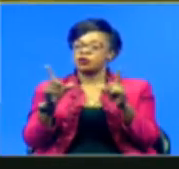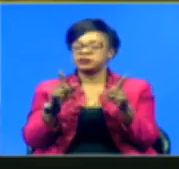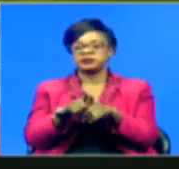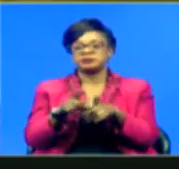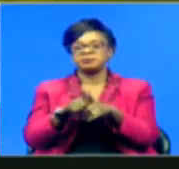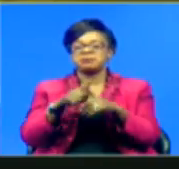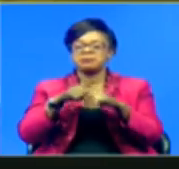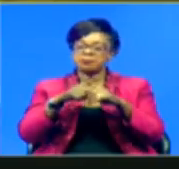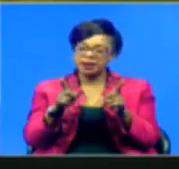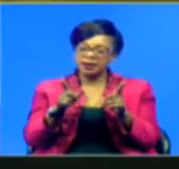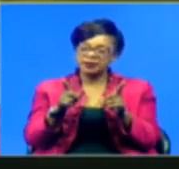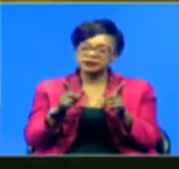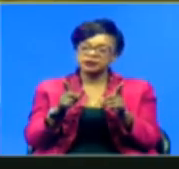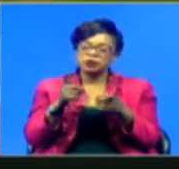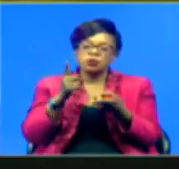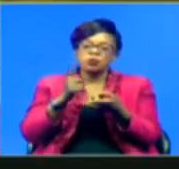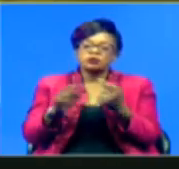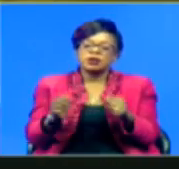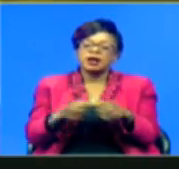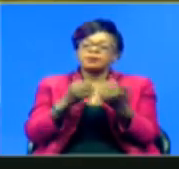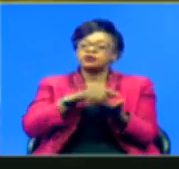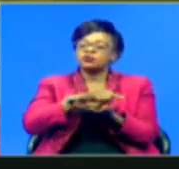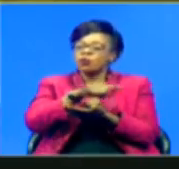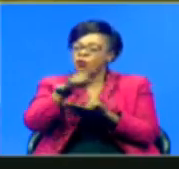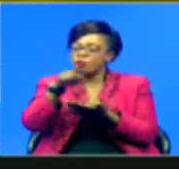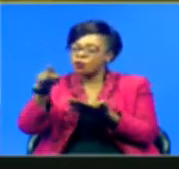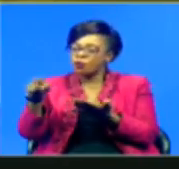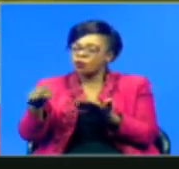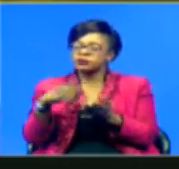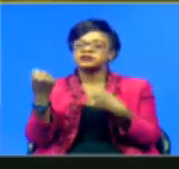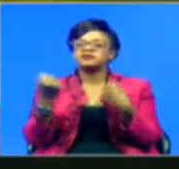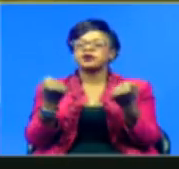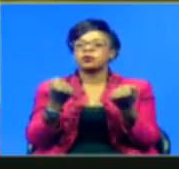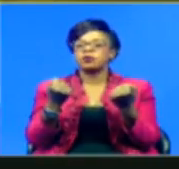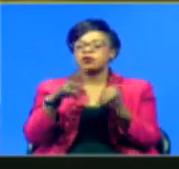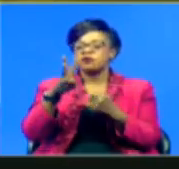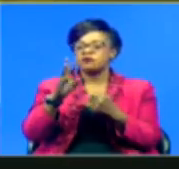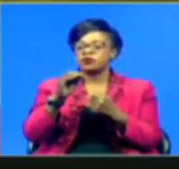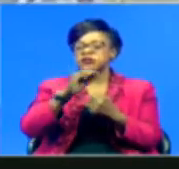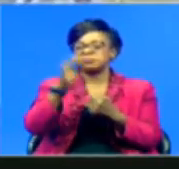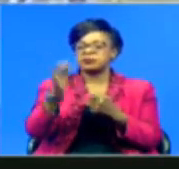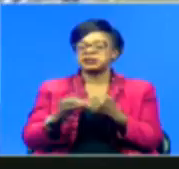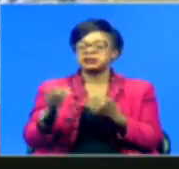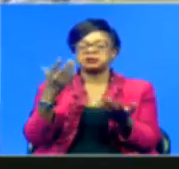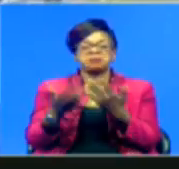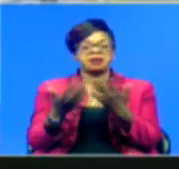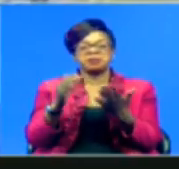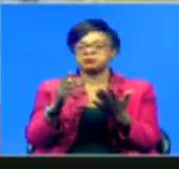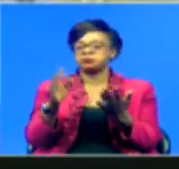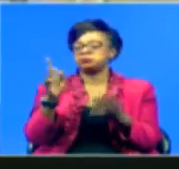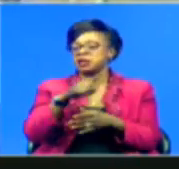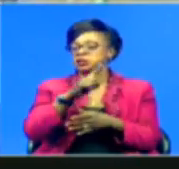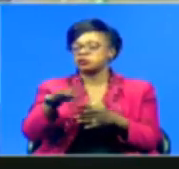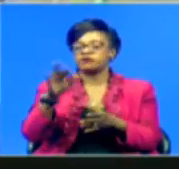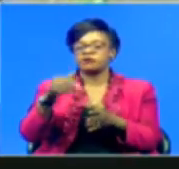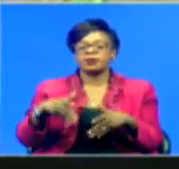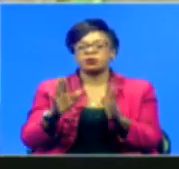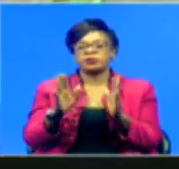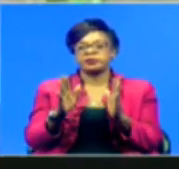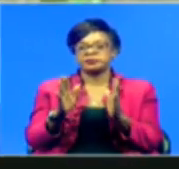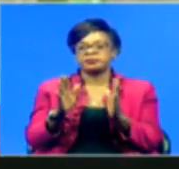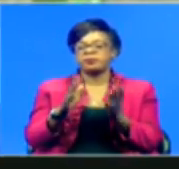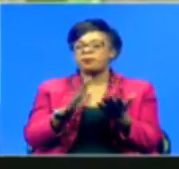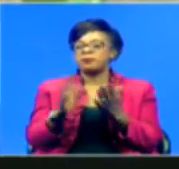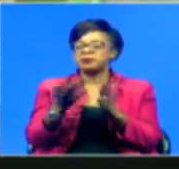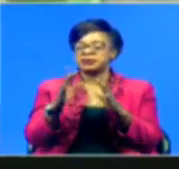then that question about what will happen to all these trucks, you know, 40% of them may be taken off of the road, maybe the buses